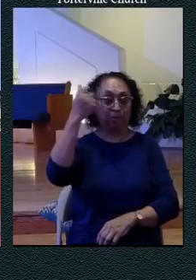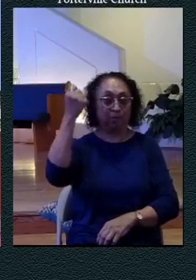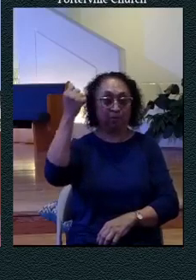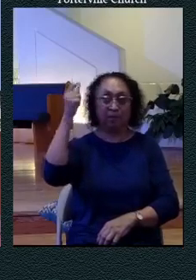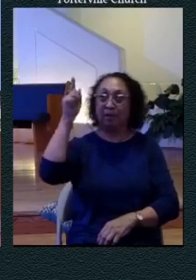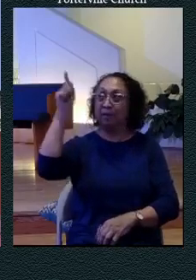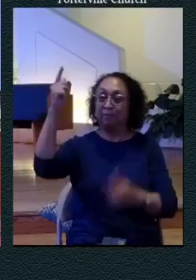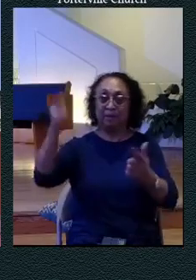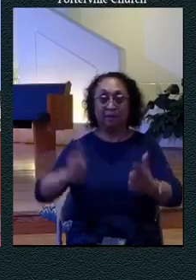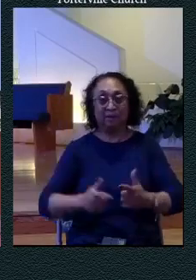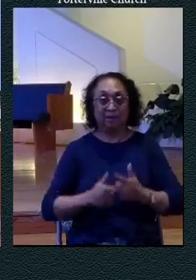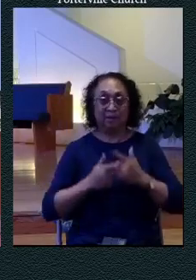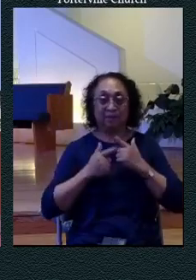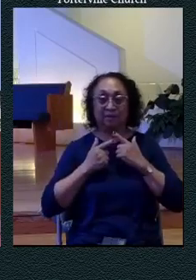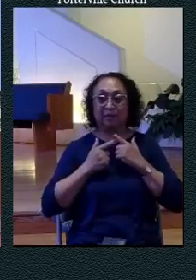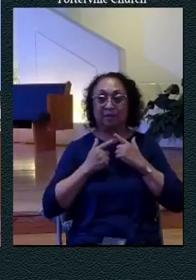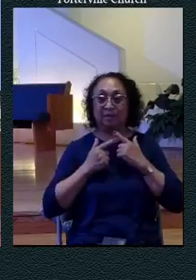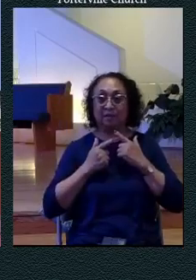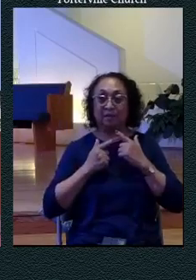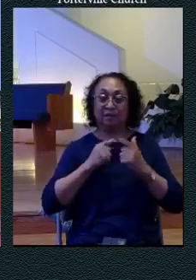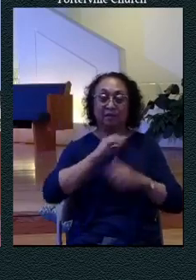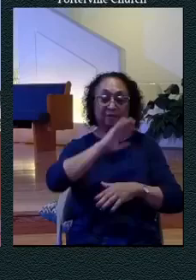tomorrow. Because he